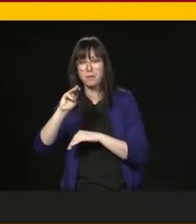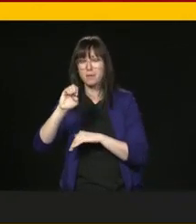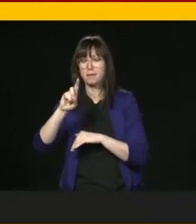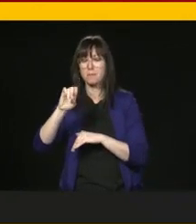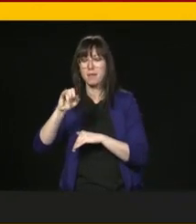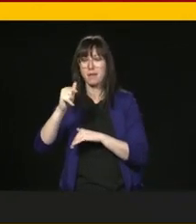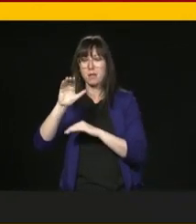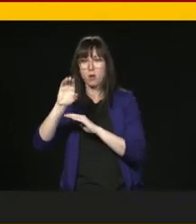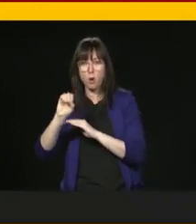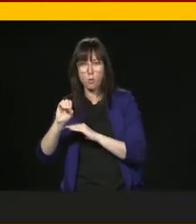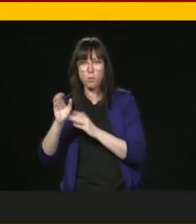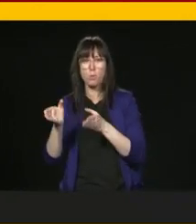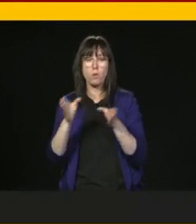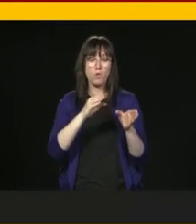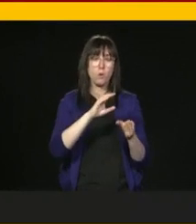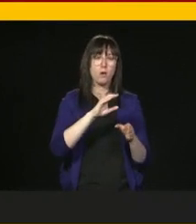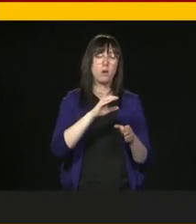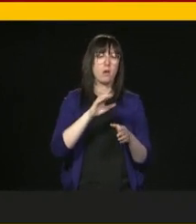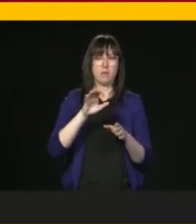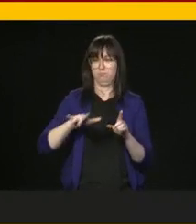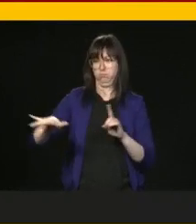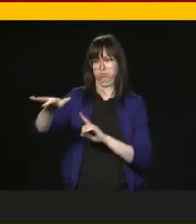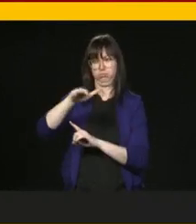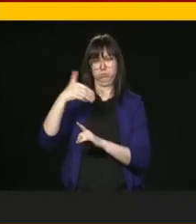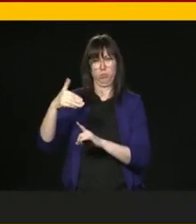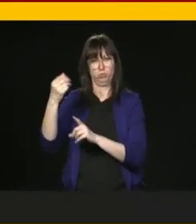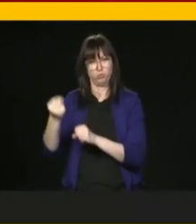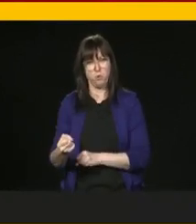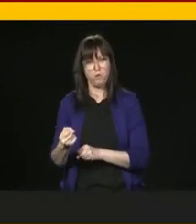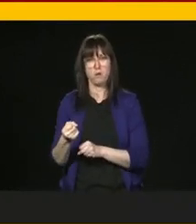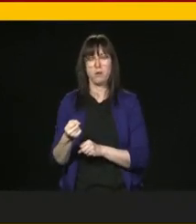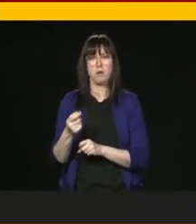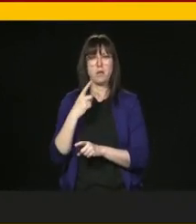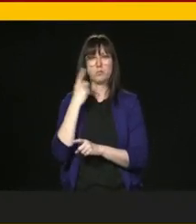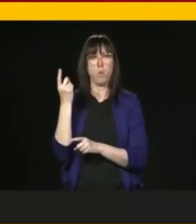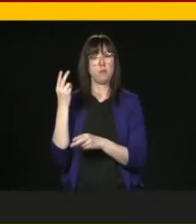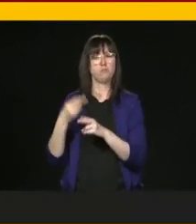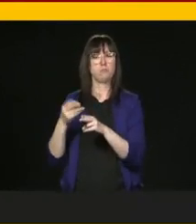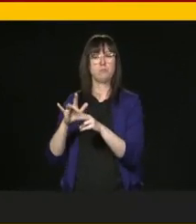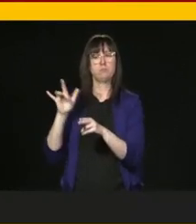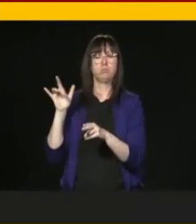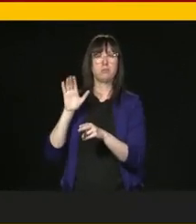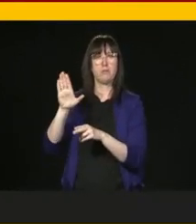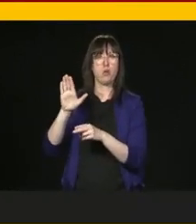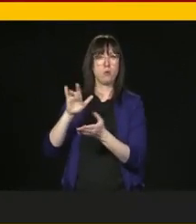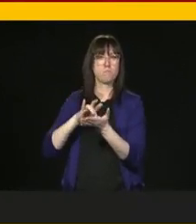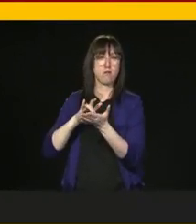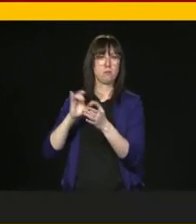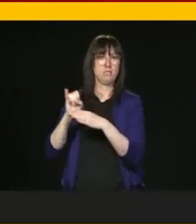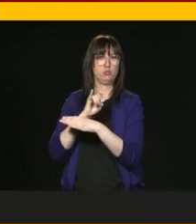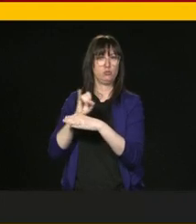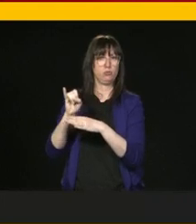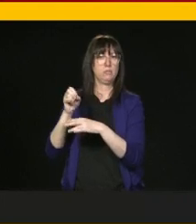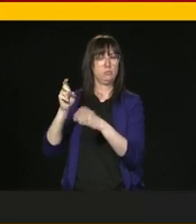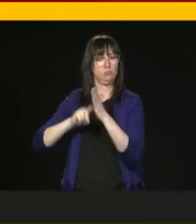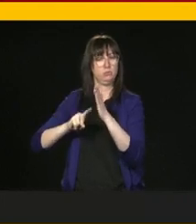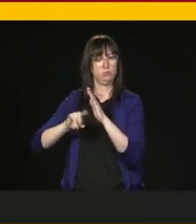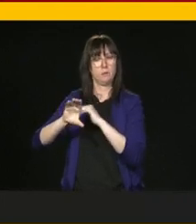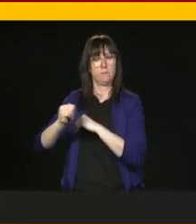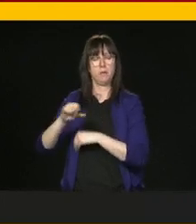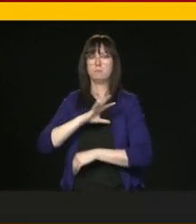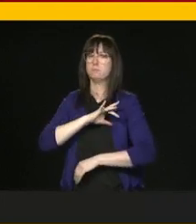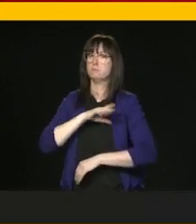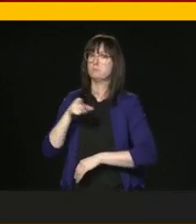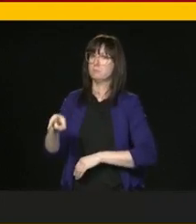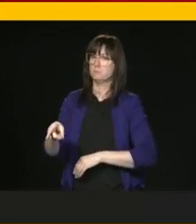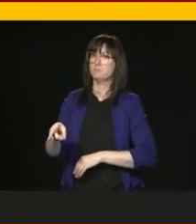area. It's one of the jewels of Quebec's biomedical industry. We know that they are potentially already